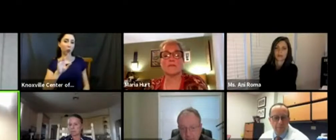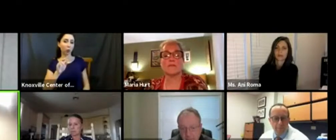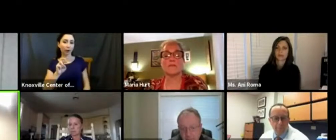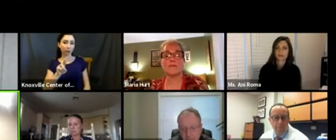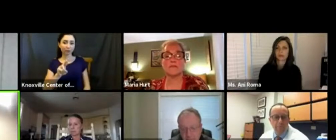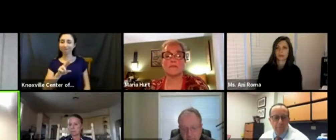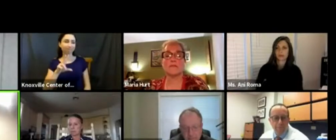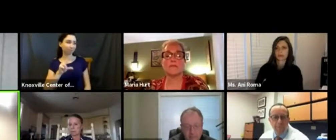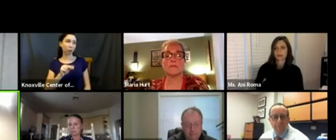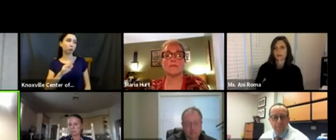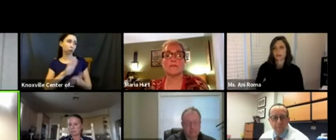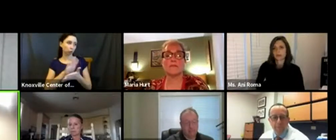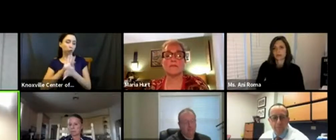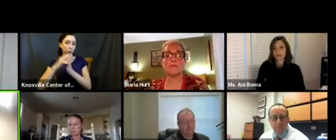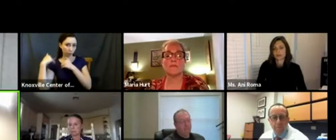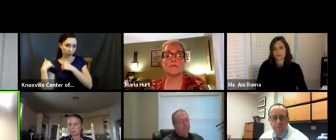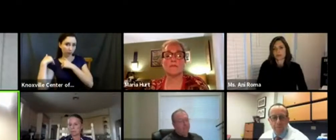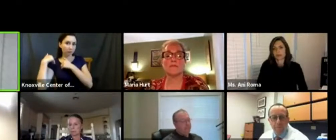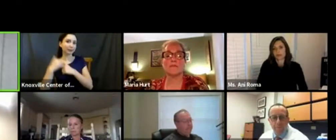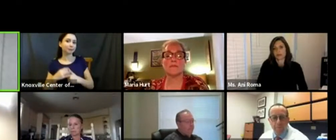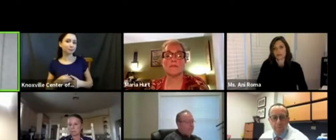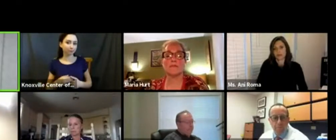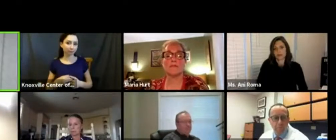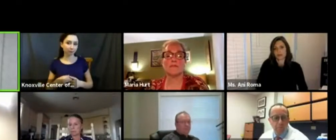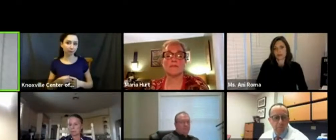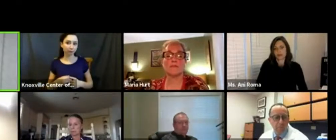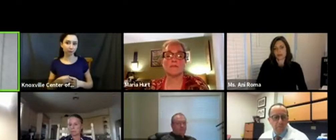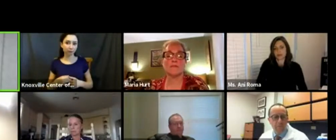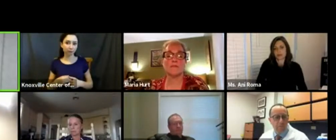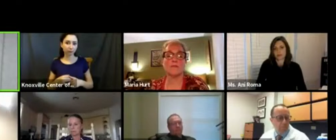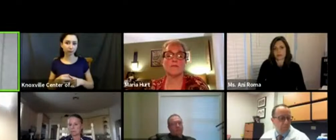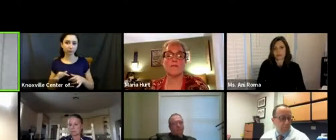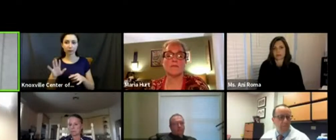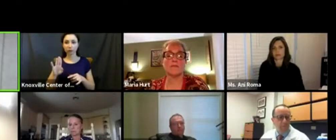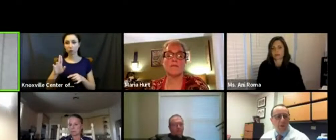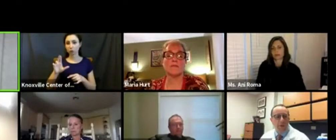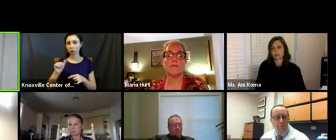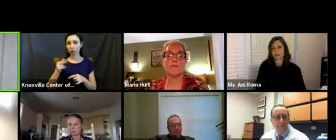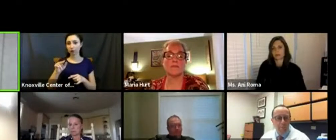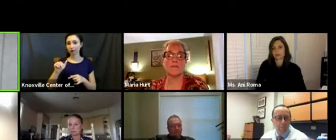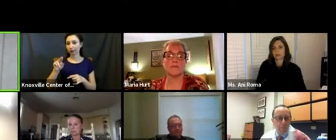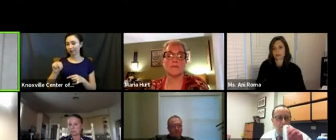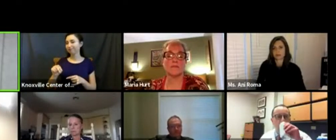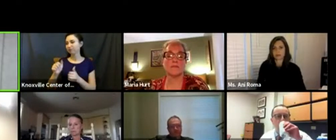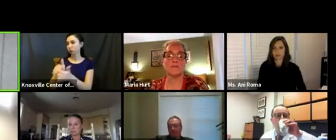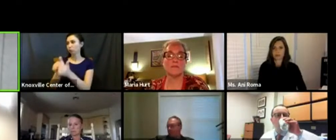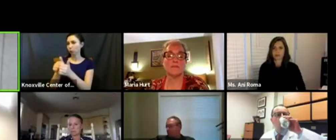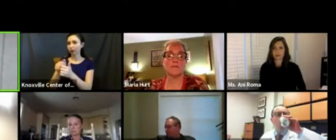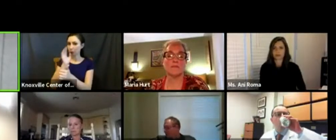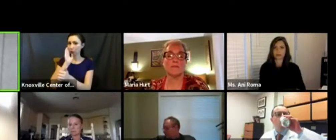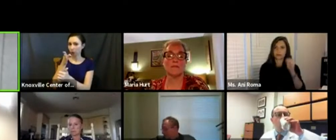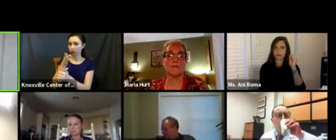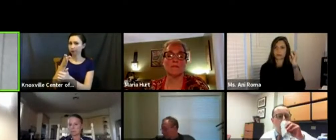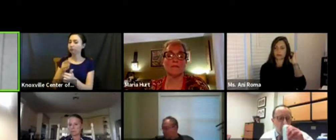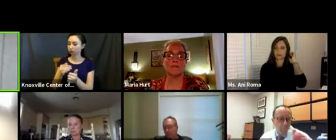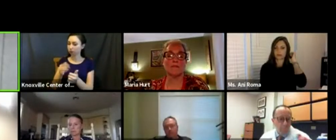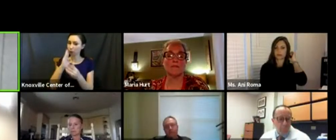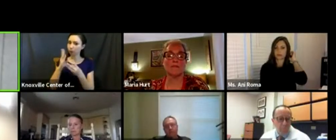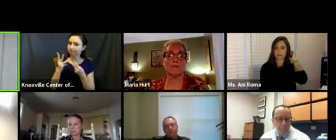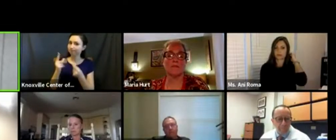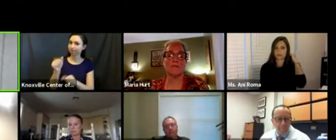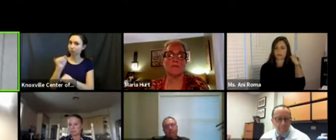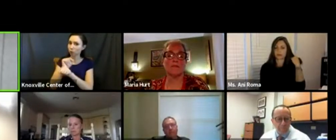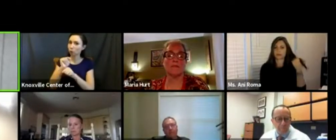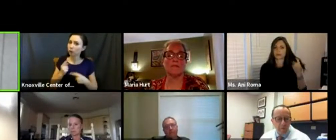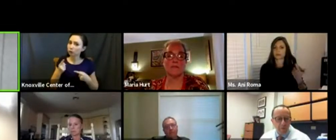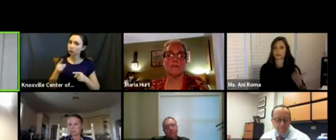Okay. Often, But we would do it together. yes. We work through fall break